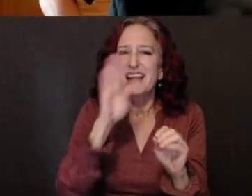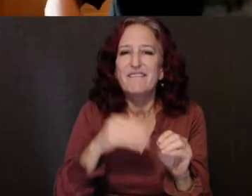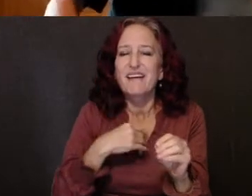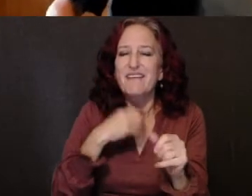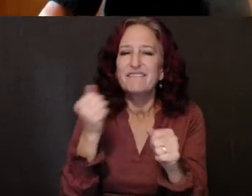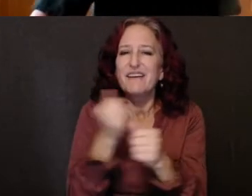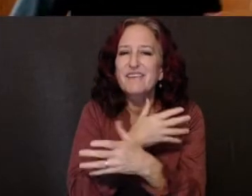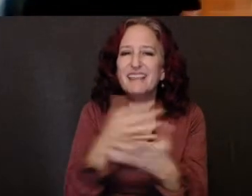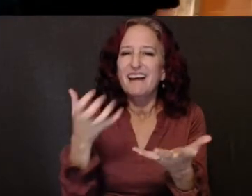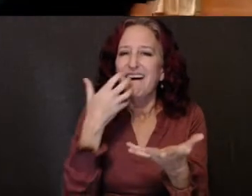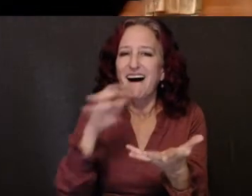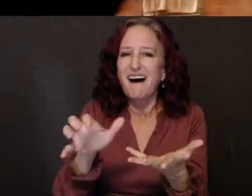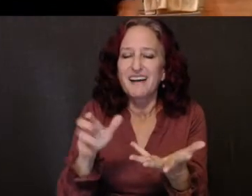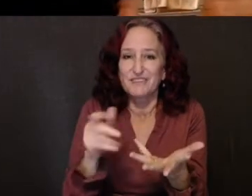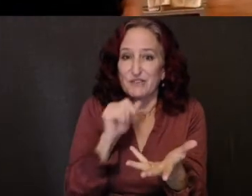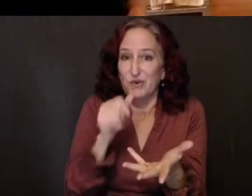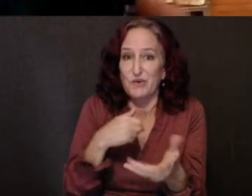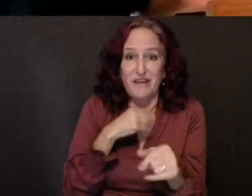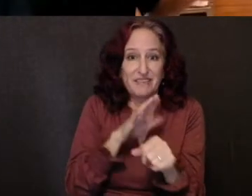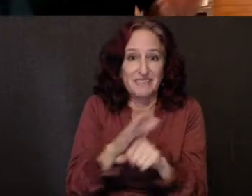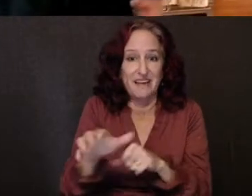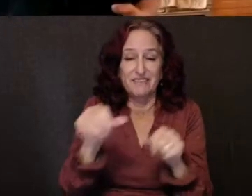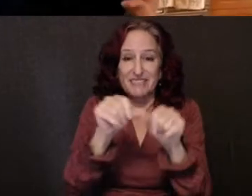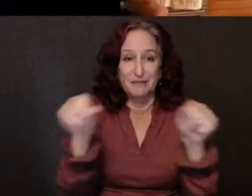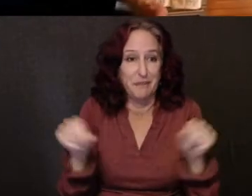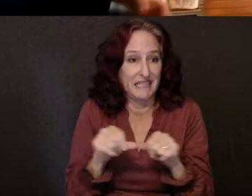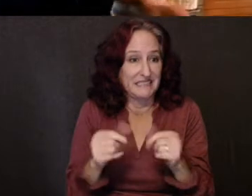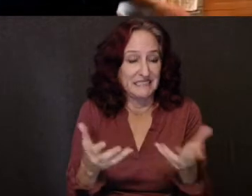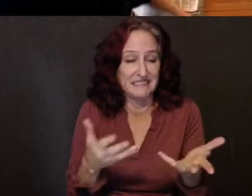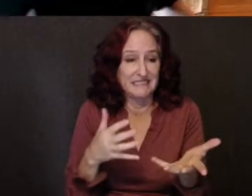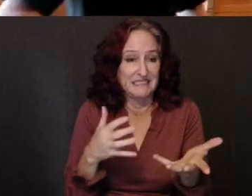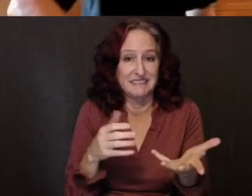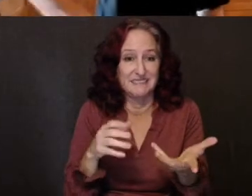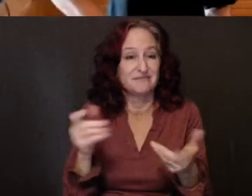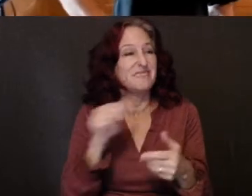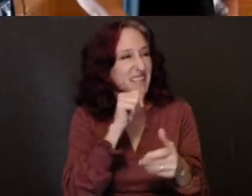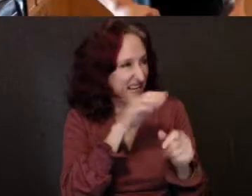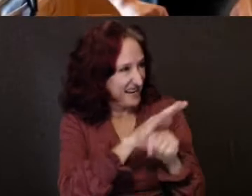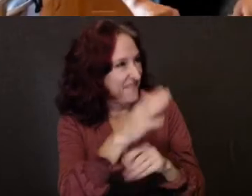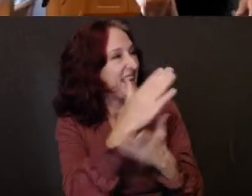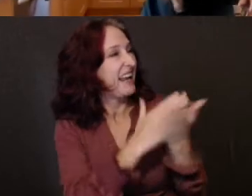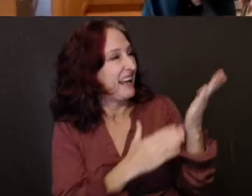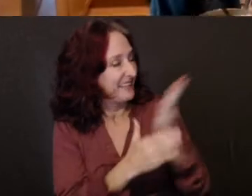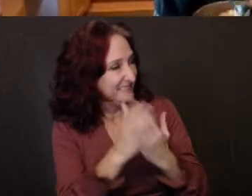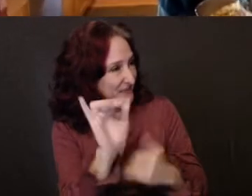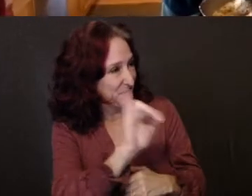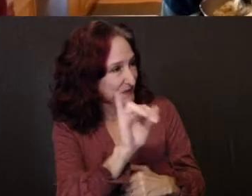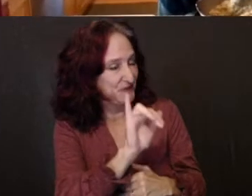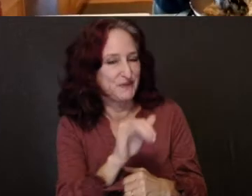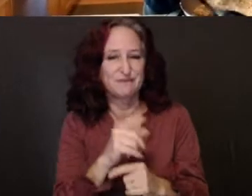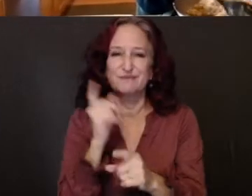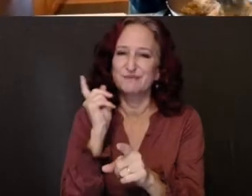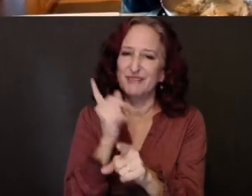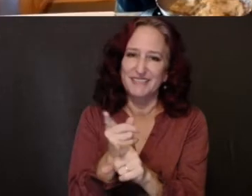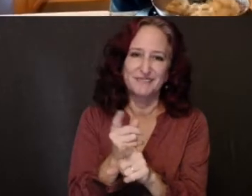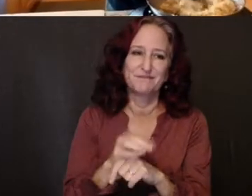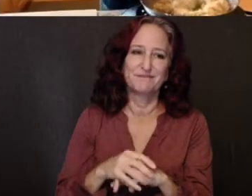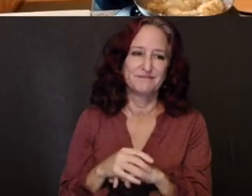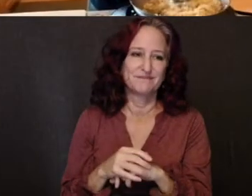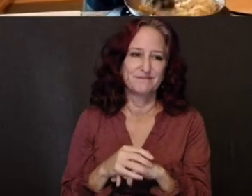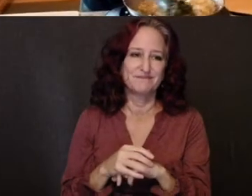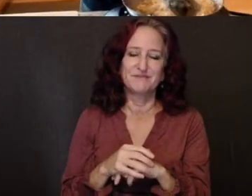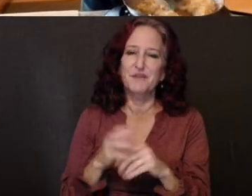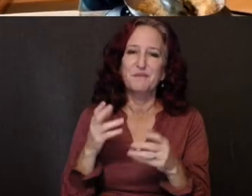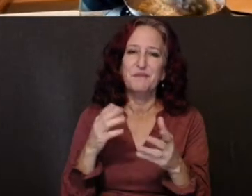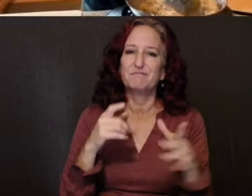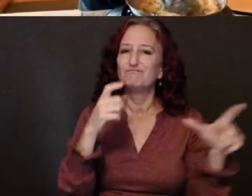you know what? Thanksgiving, I always find not everything's piping hot. I don't have enough space. You know, I don't